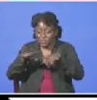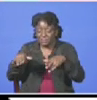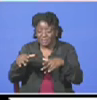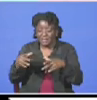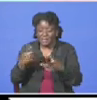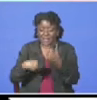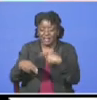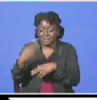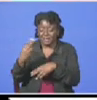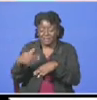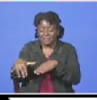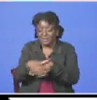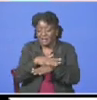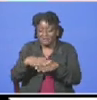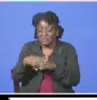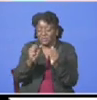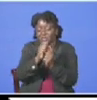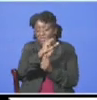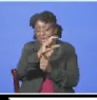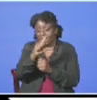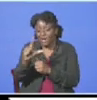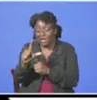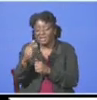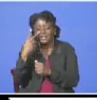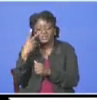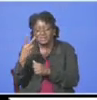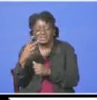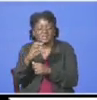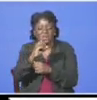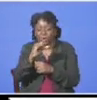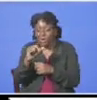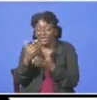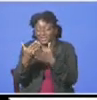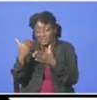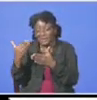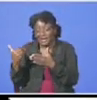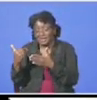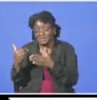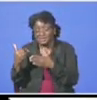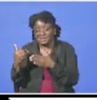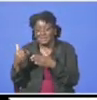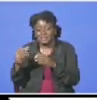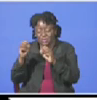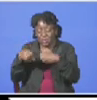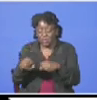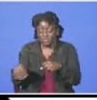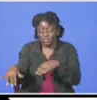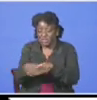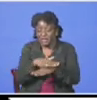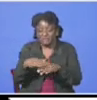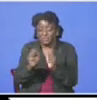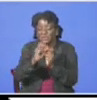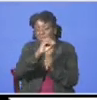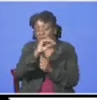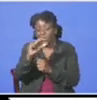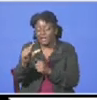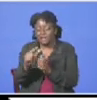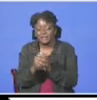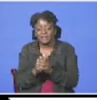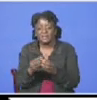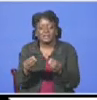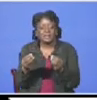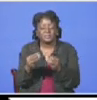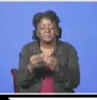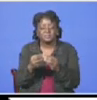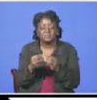an oil plume discharging into the ocean for miles. While the new recovery system has been in commission since February, there is much more